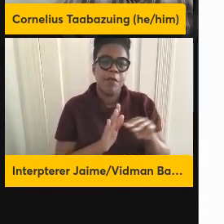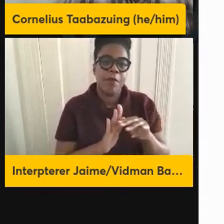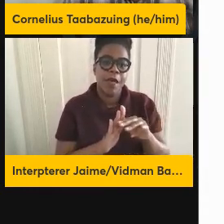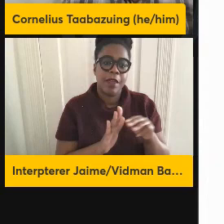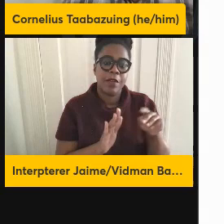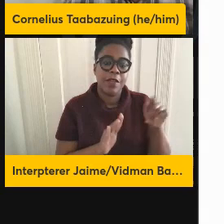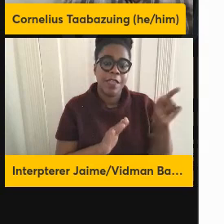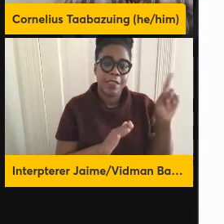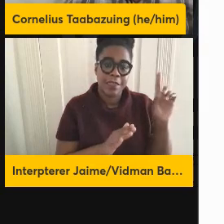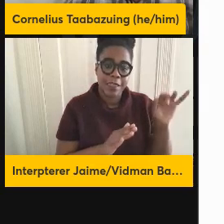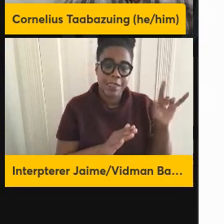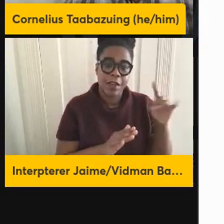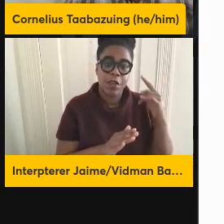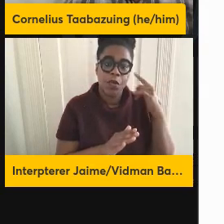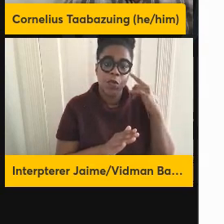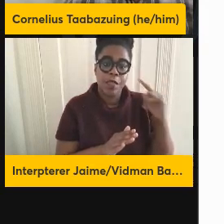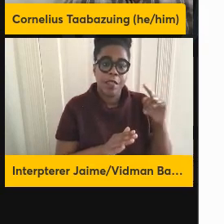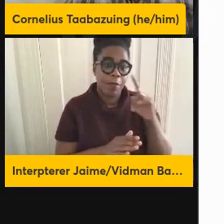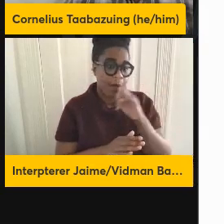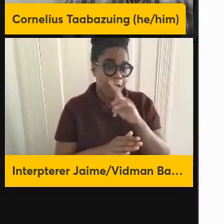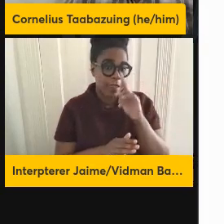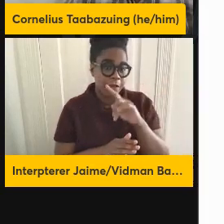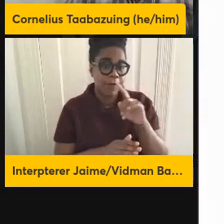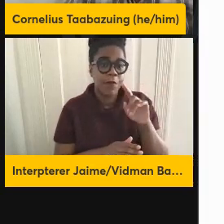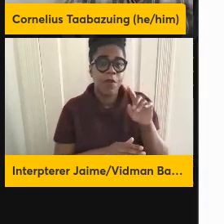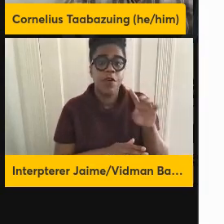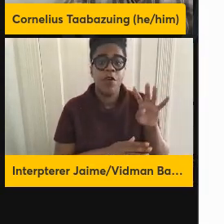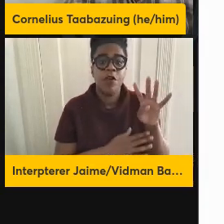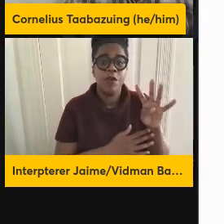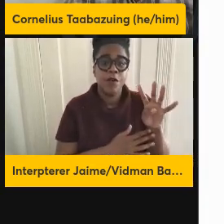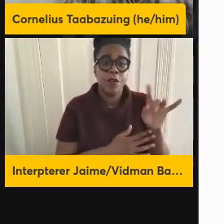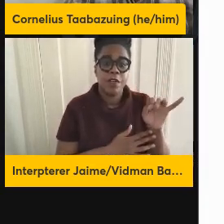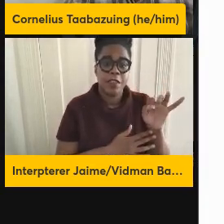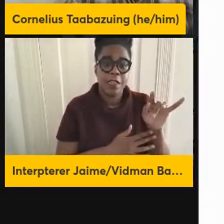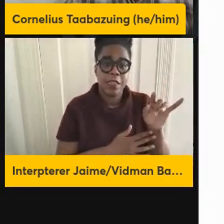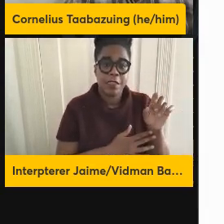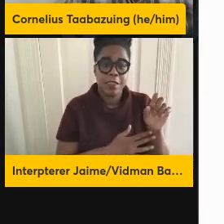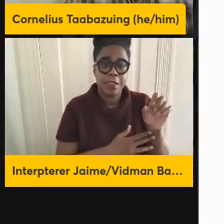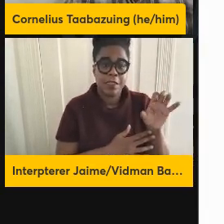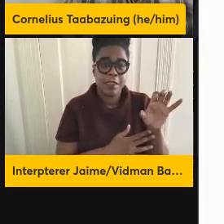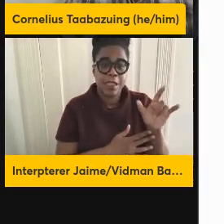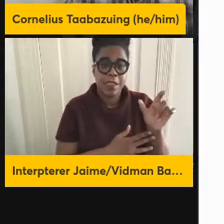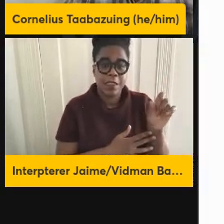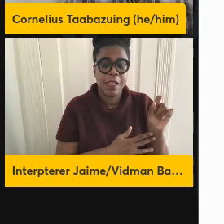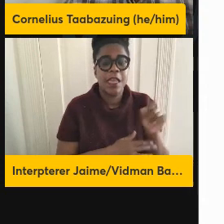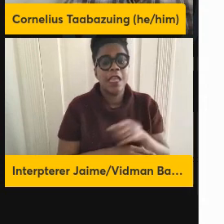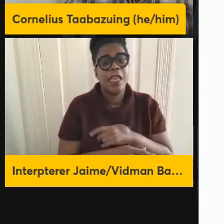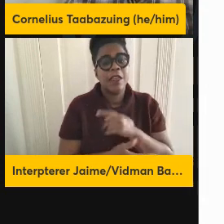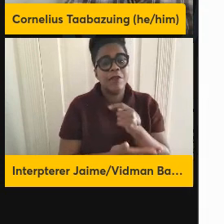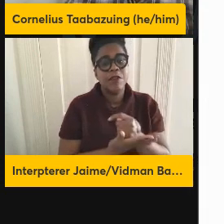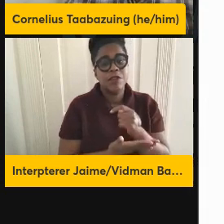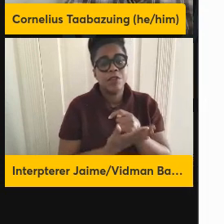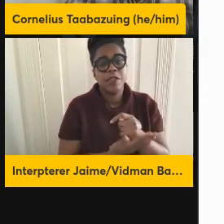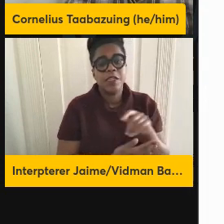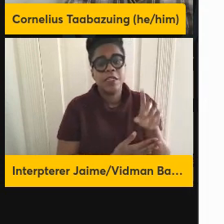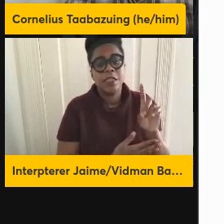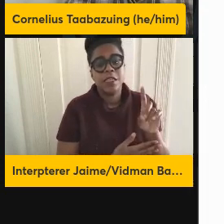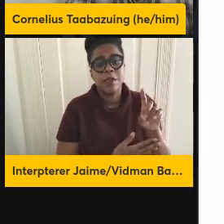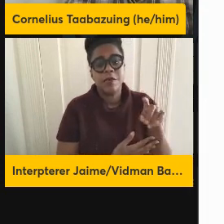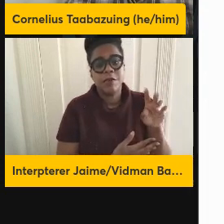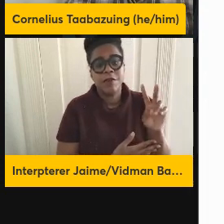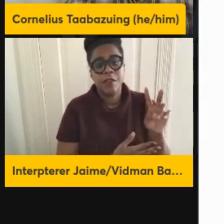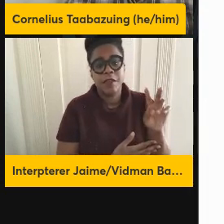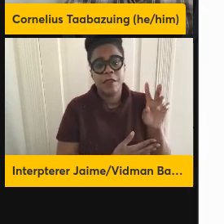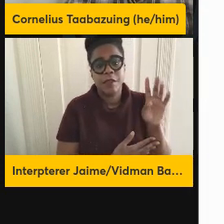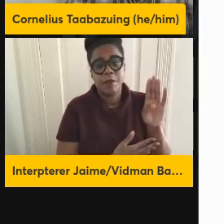with MV4 cells, and you can see that once they have a high burden, if you treat with Valbol or this DPPA9 inhibitor, you see